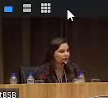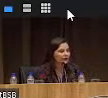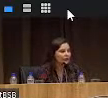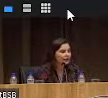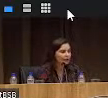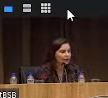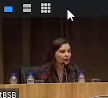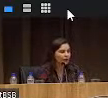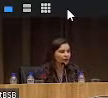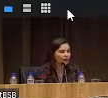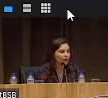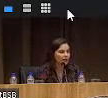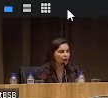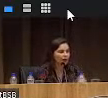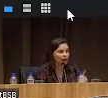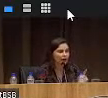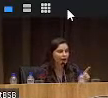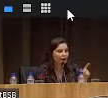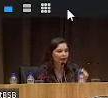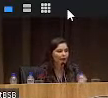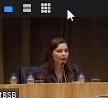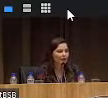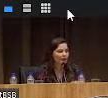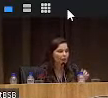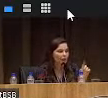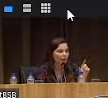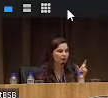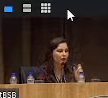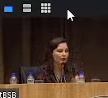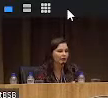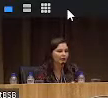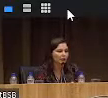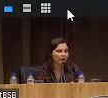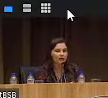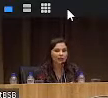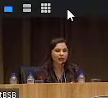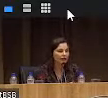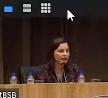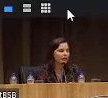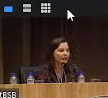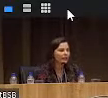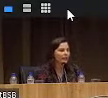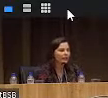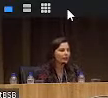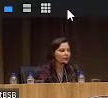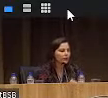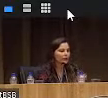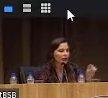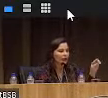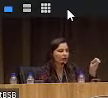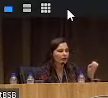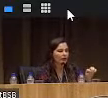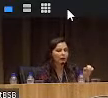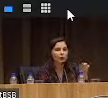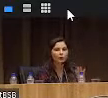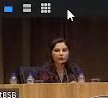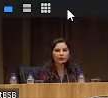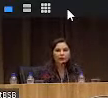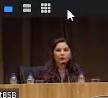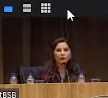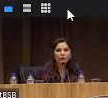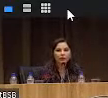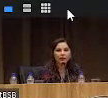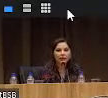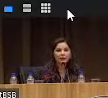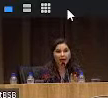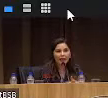reached about 60, their maximum value after 60 days. That's the top picture, and